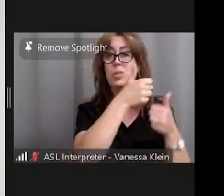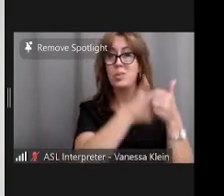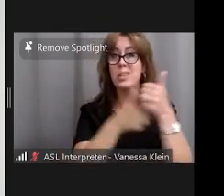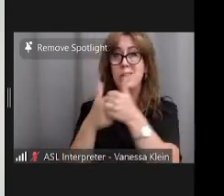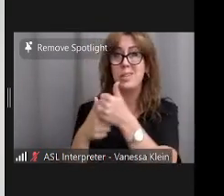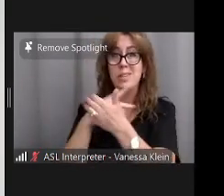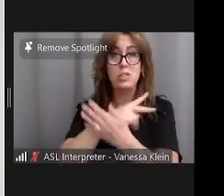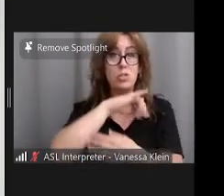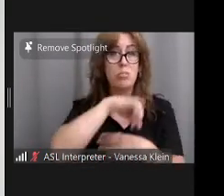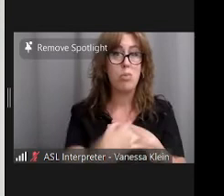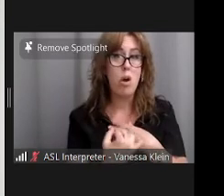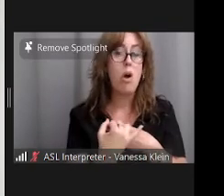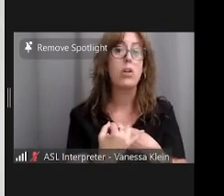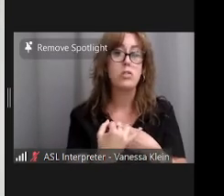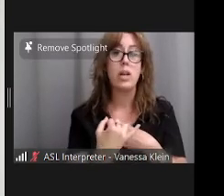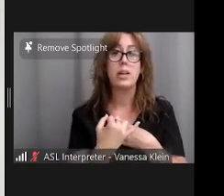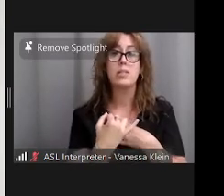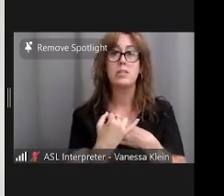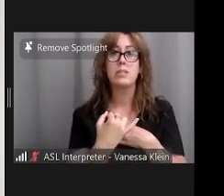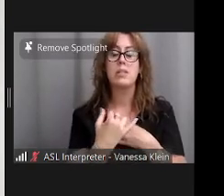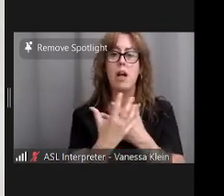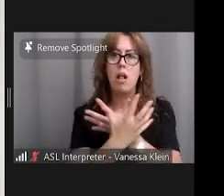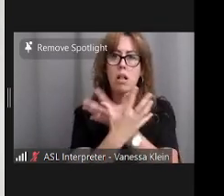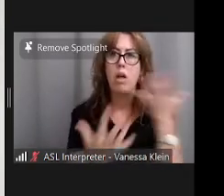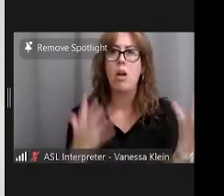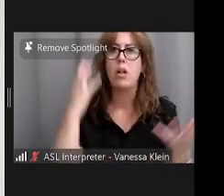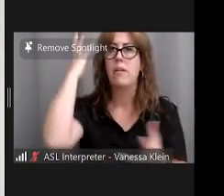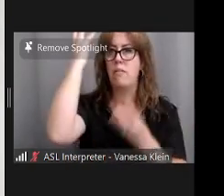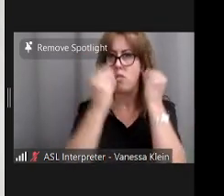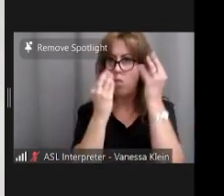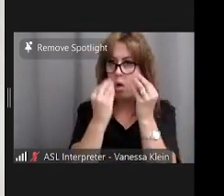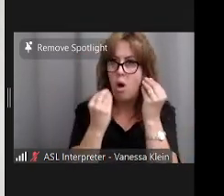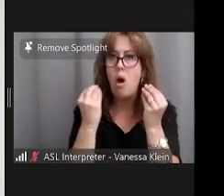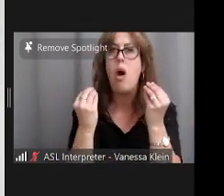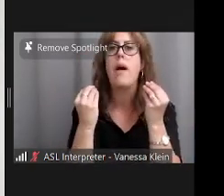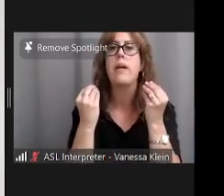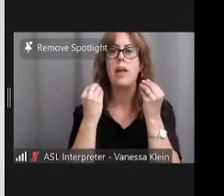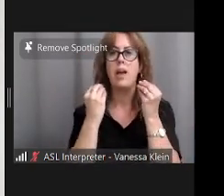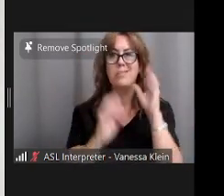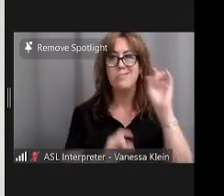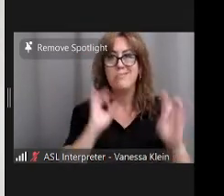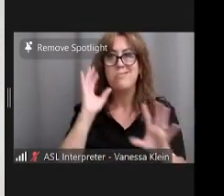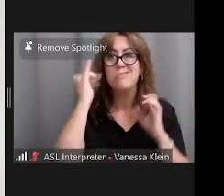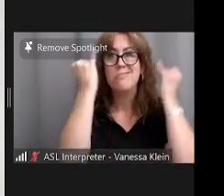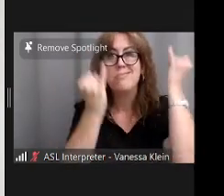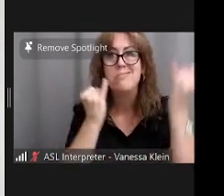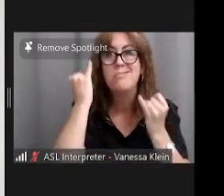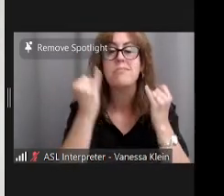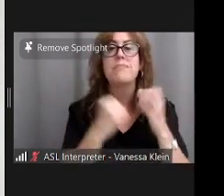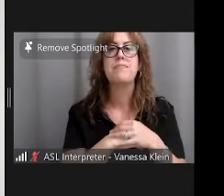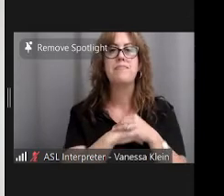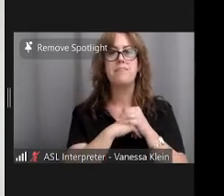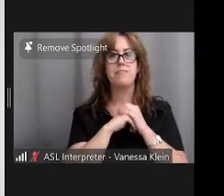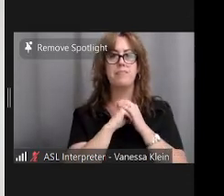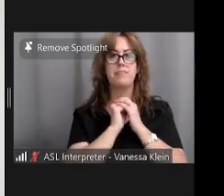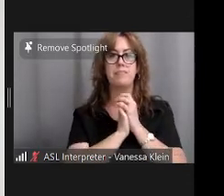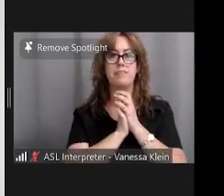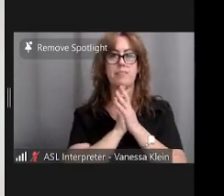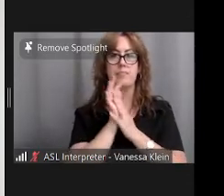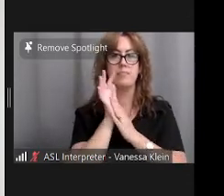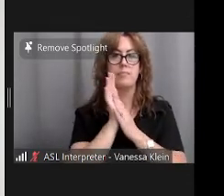projects such a lot of thought and consideration, and, you know, maybe even a very